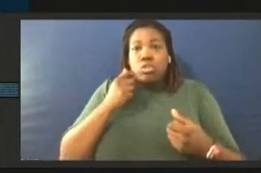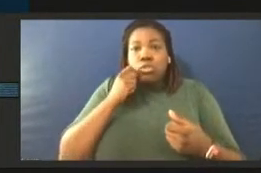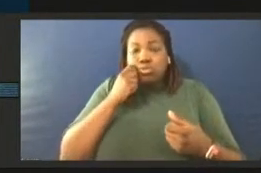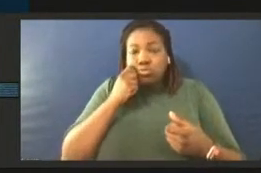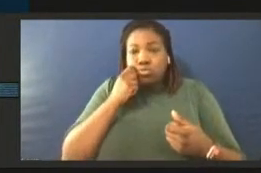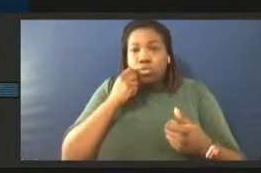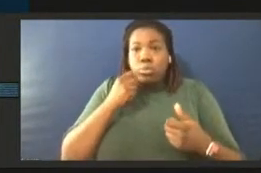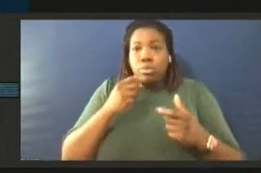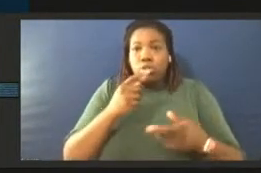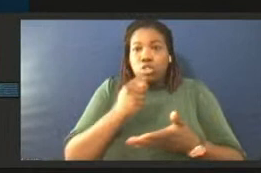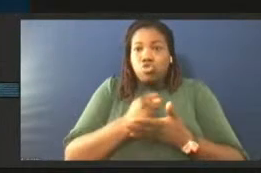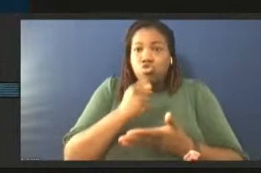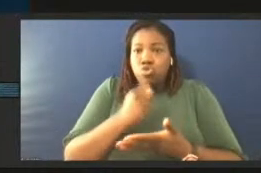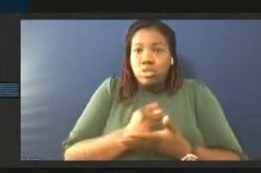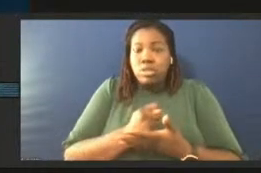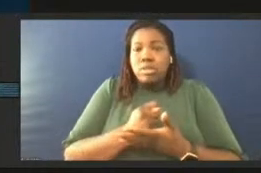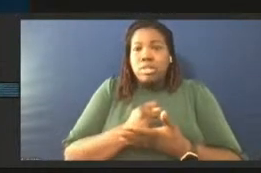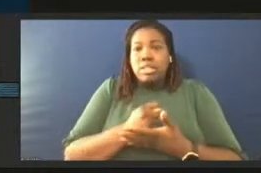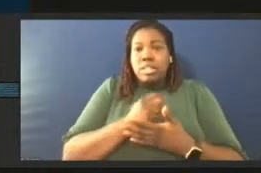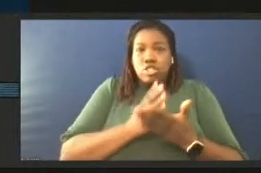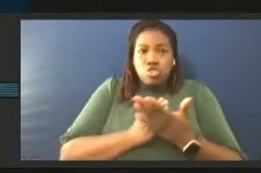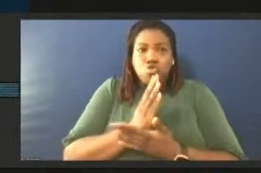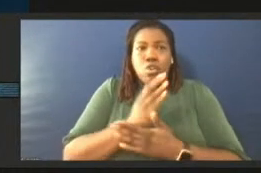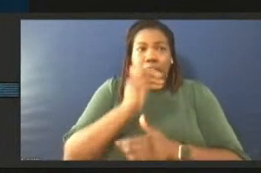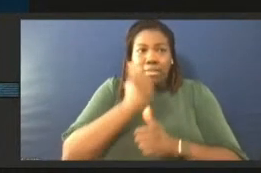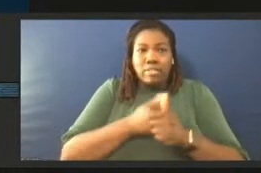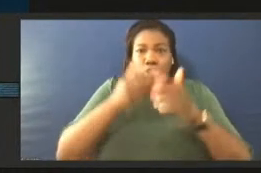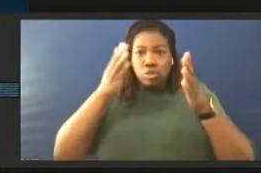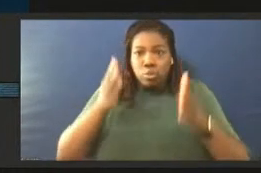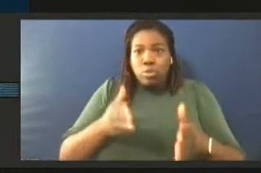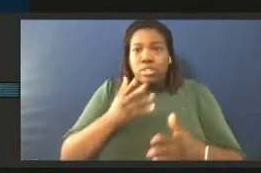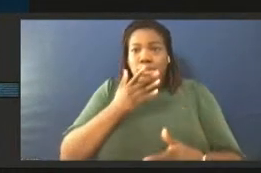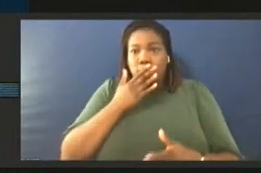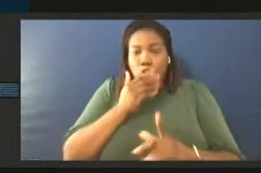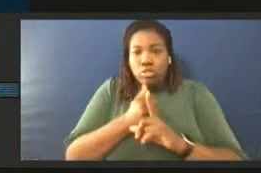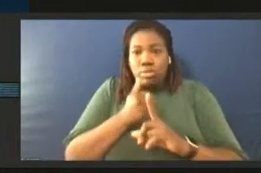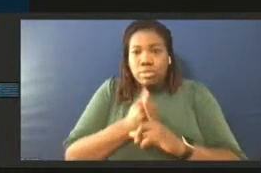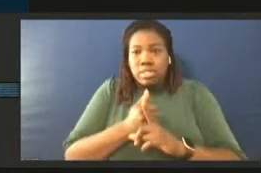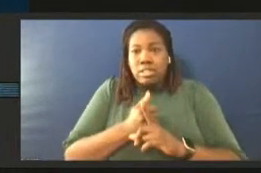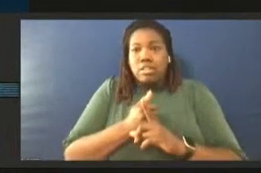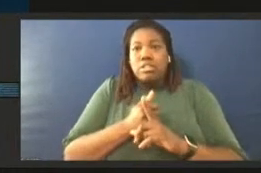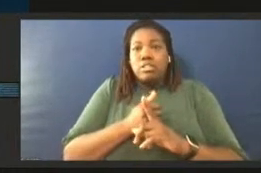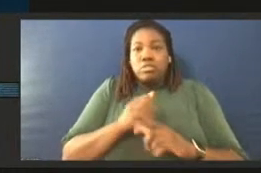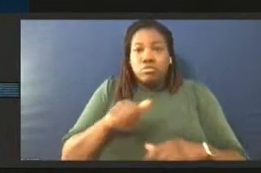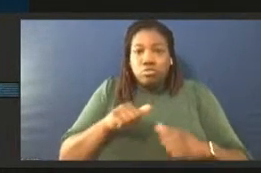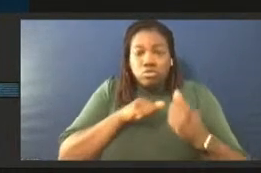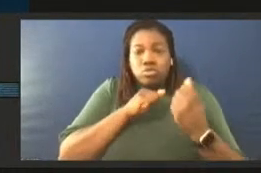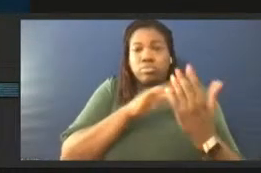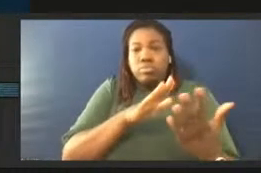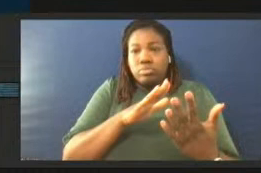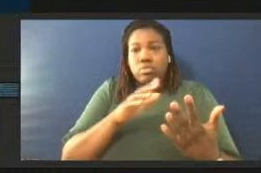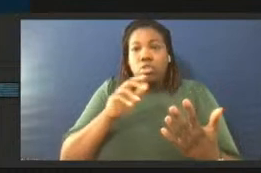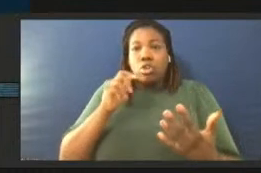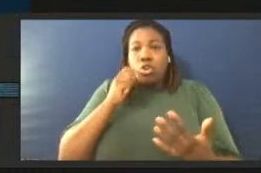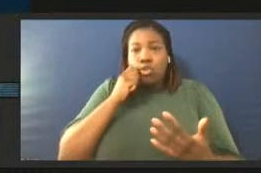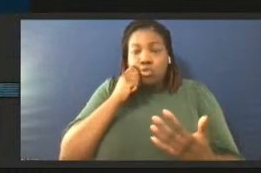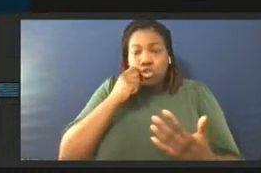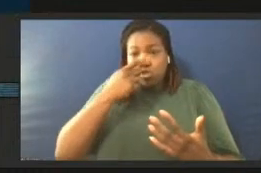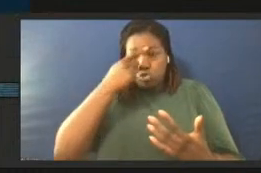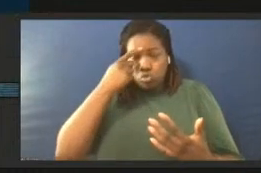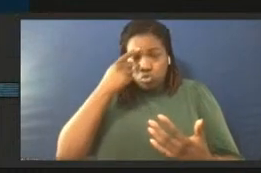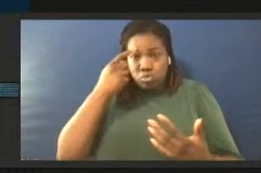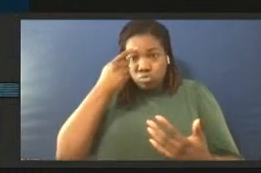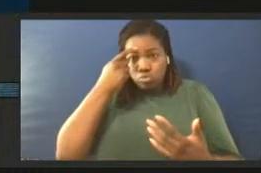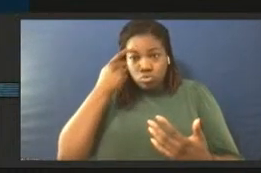civil right of every person of color. Tackling racial trauma in COVID requires a multi-layer commitment,